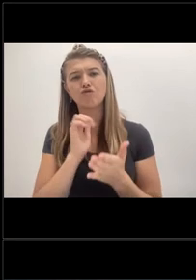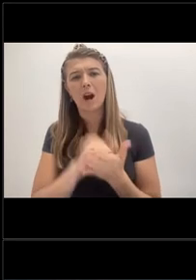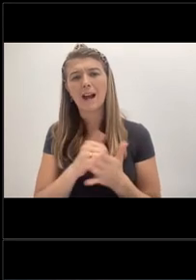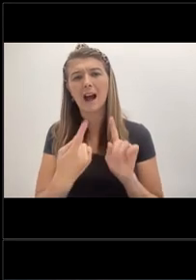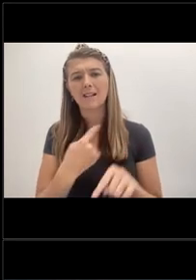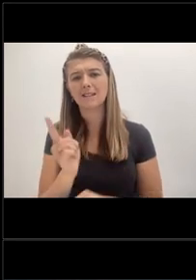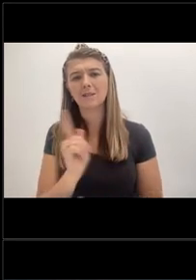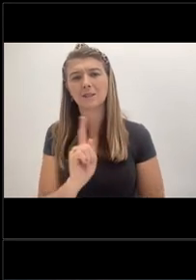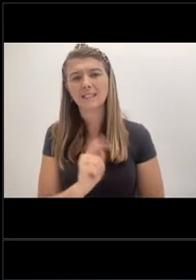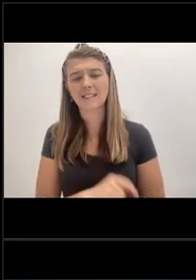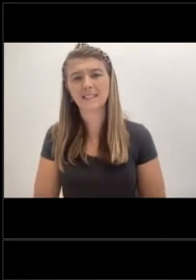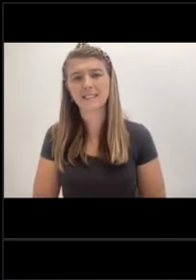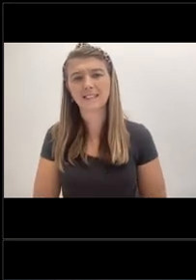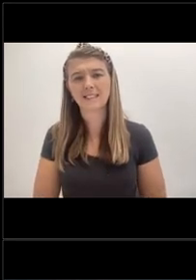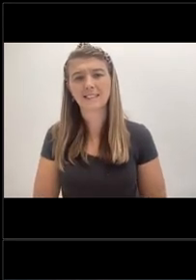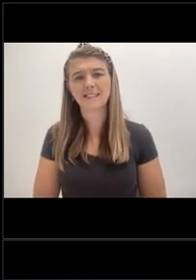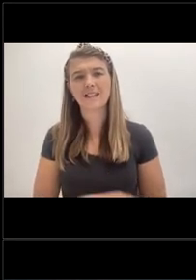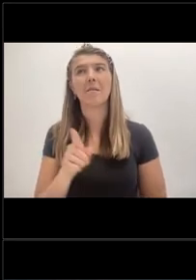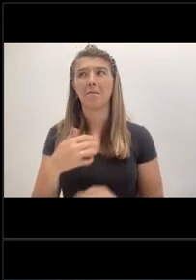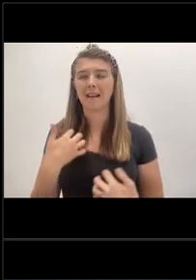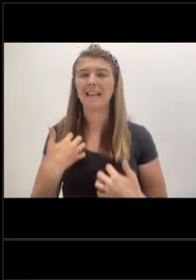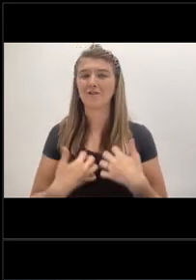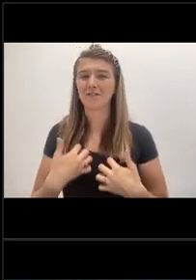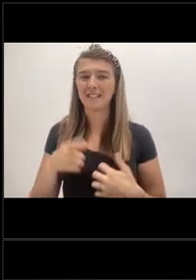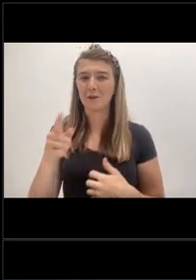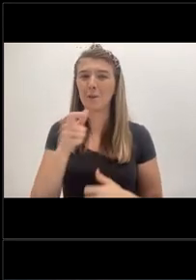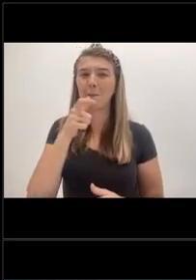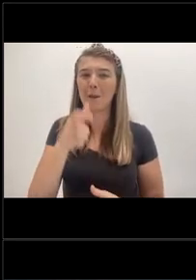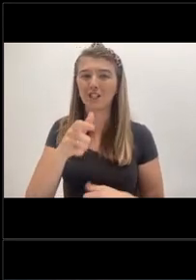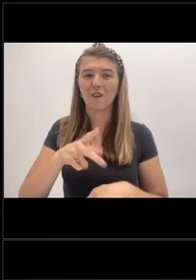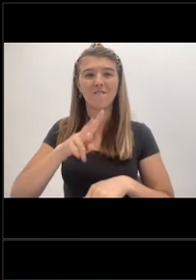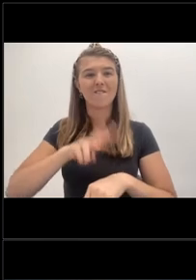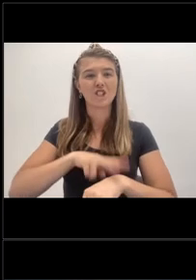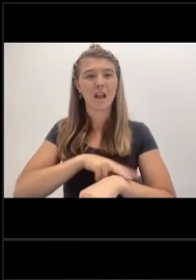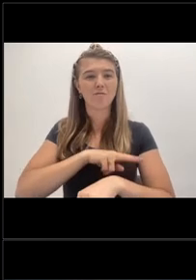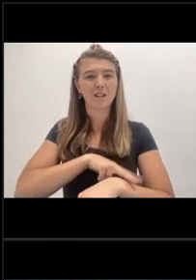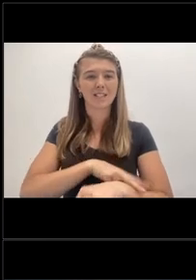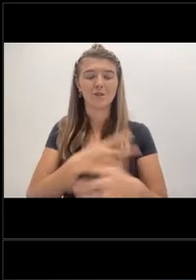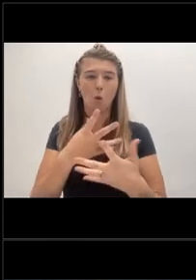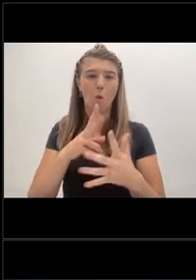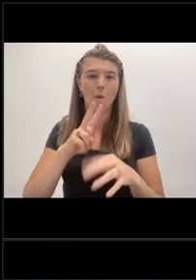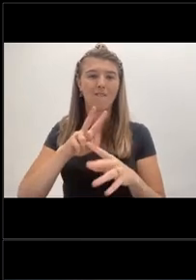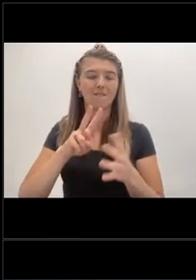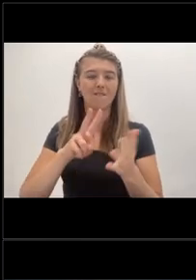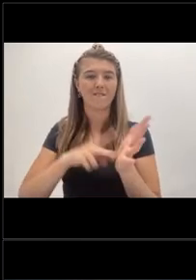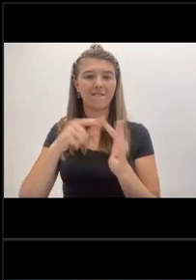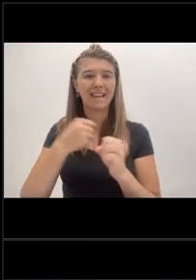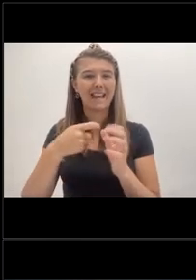Yeah, so it's interesting that you mentioned vegans or vegetarians, because I will